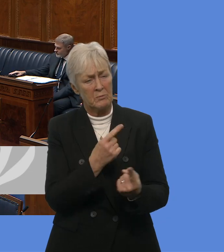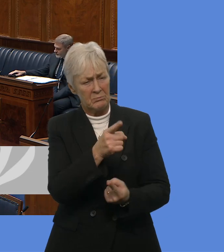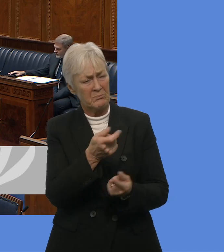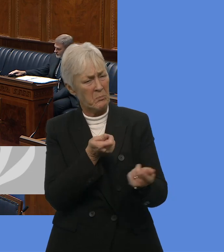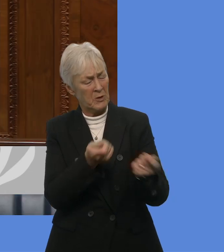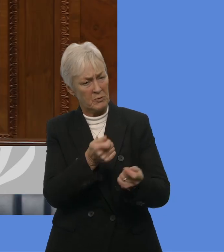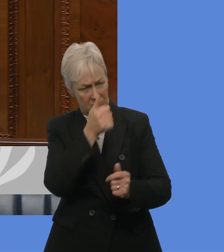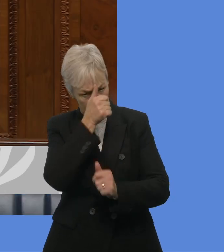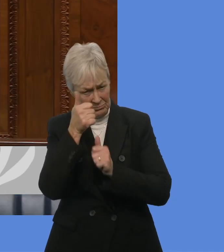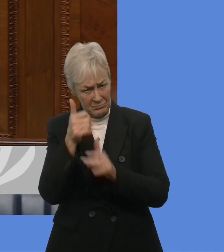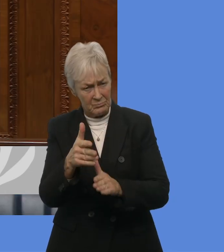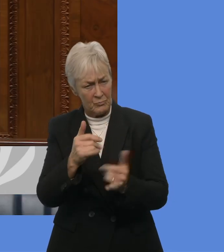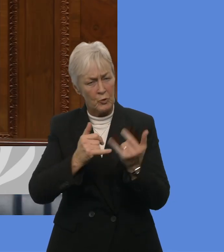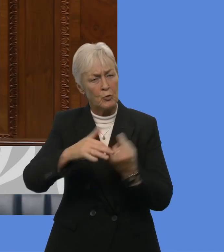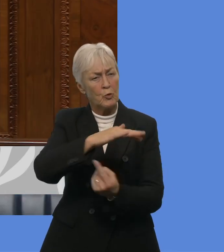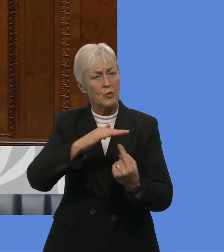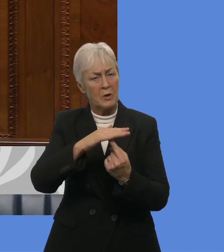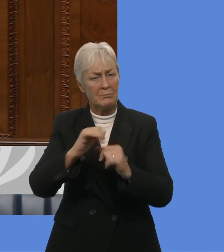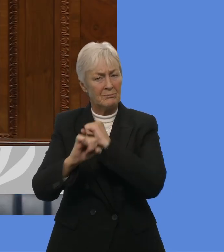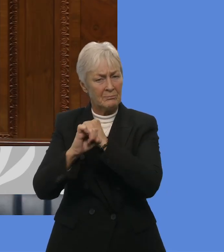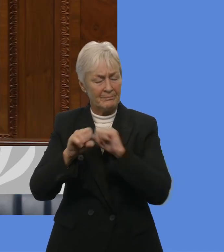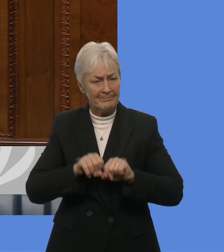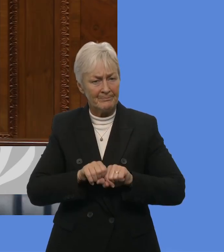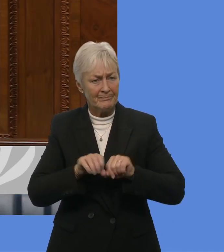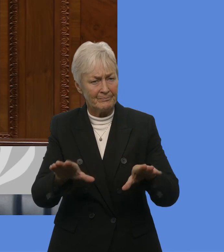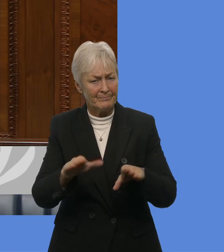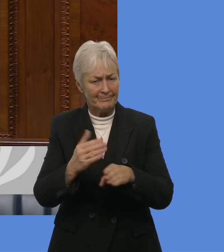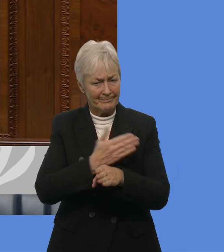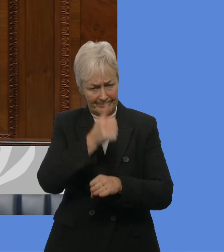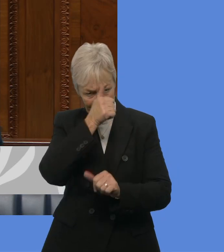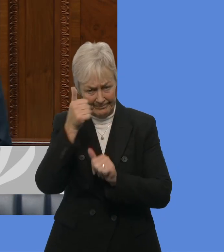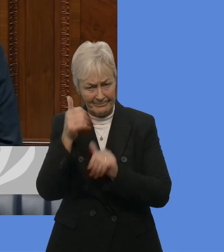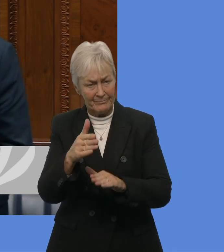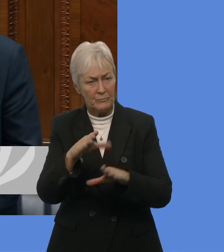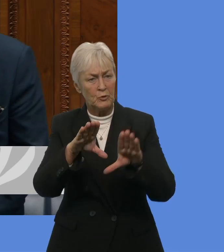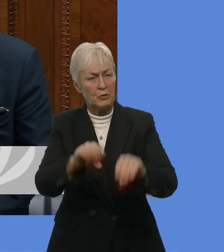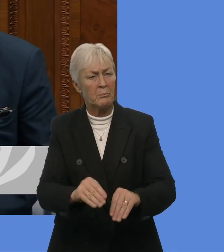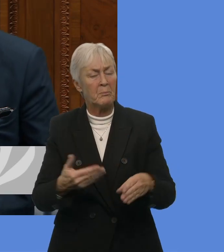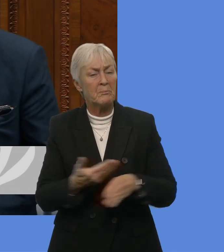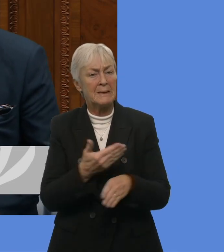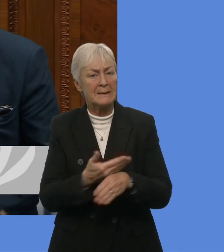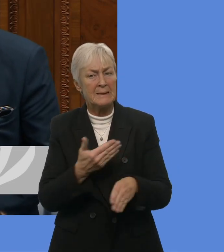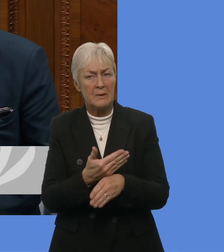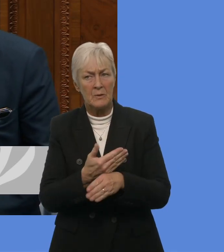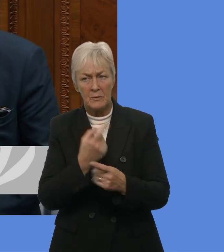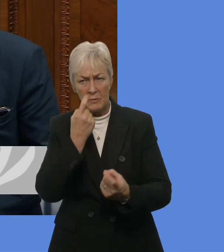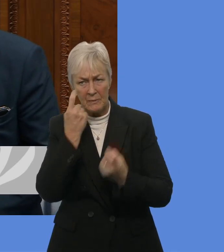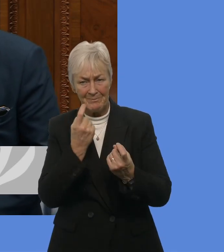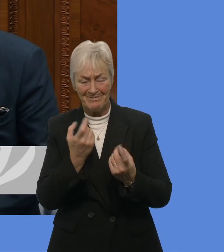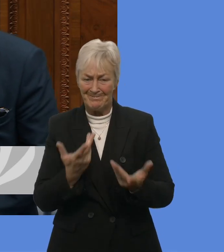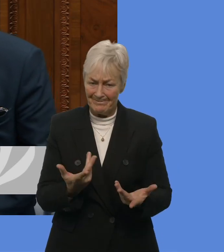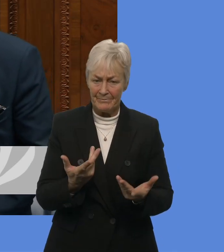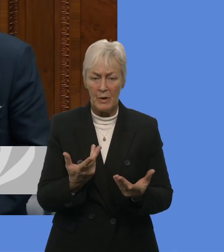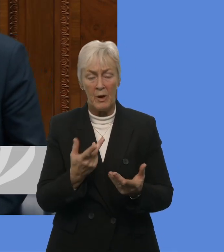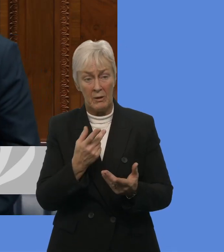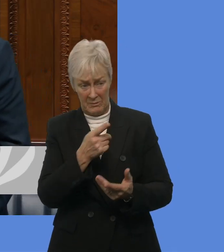be aware through social media of a sign erected in Castledare calling for the boycott of businesses, stating there is no alternative. Would